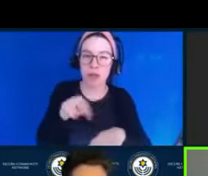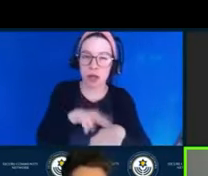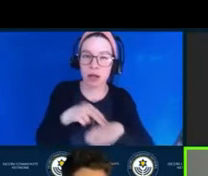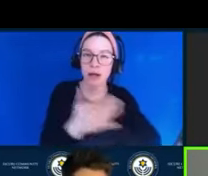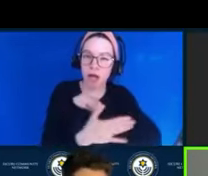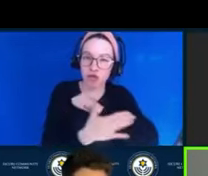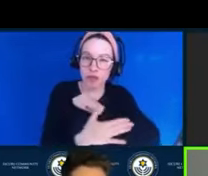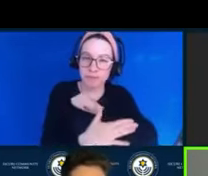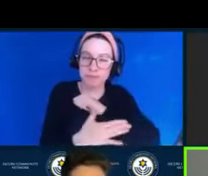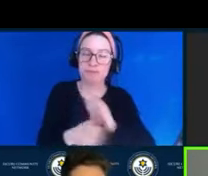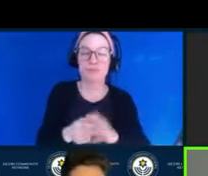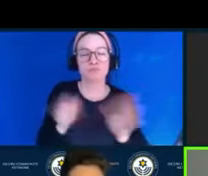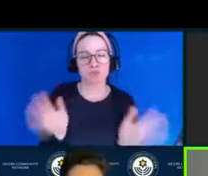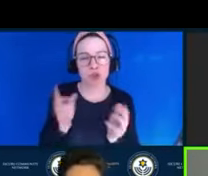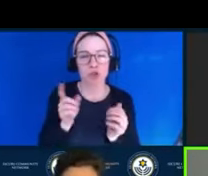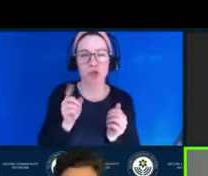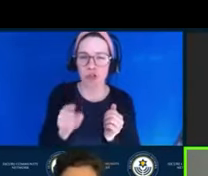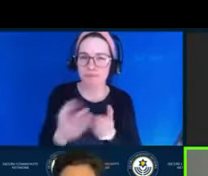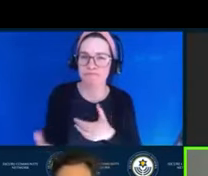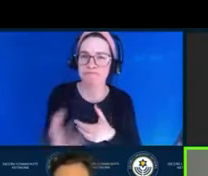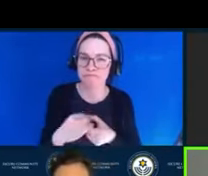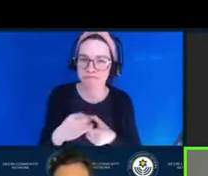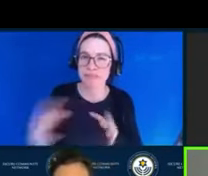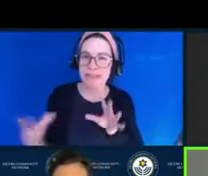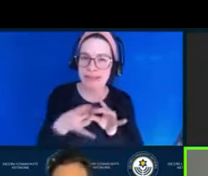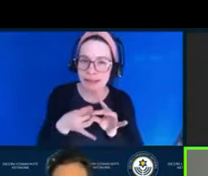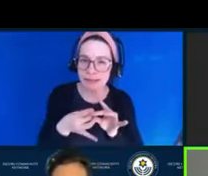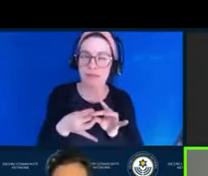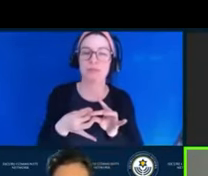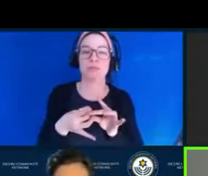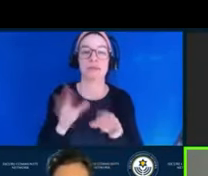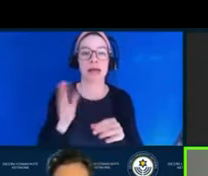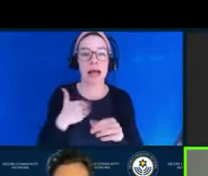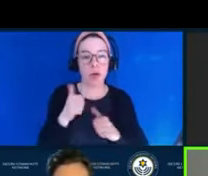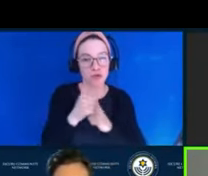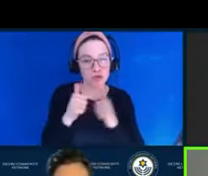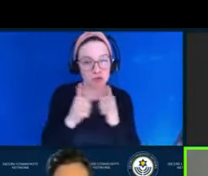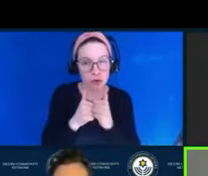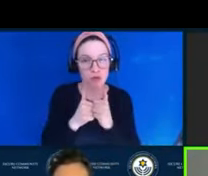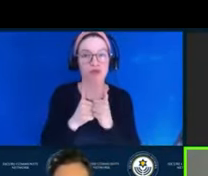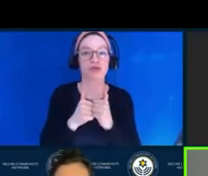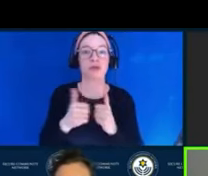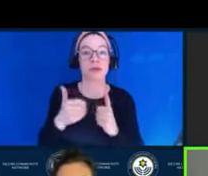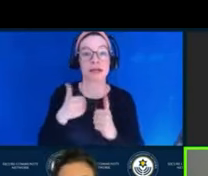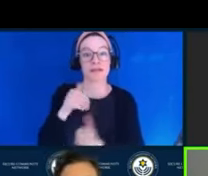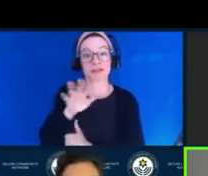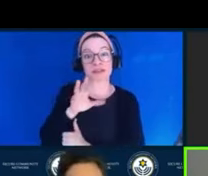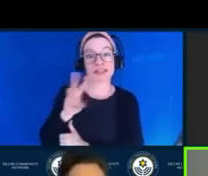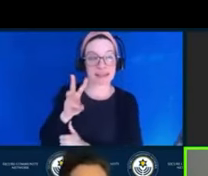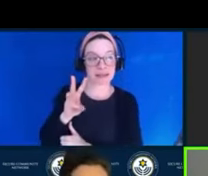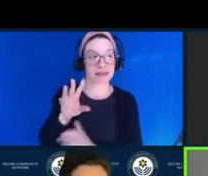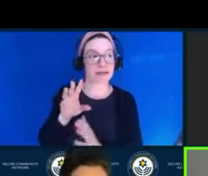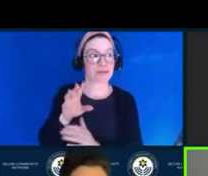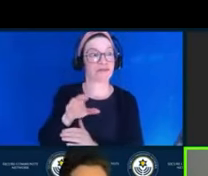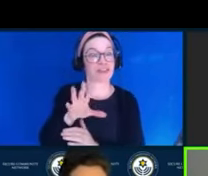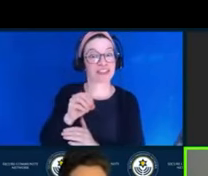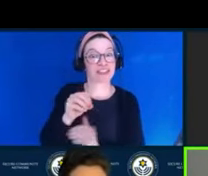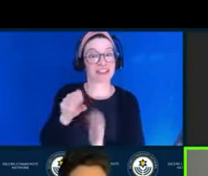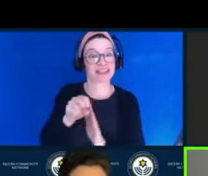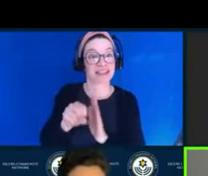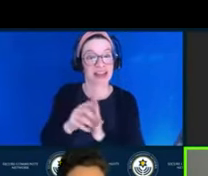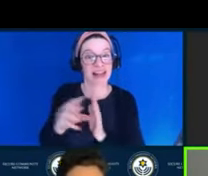would encourage you to get connected as part of our structure to our 56 state and territory and District of Columbia